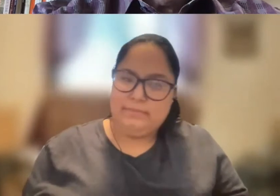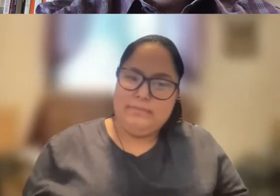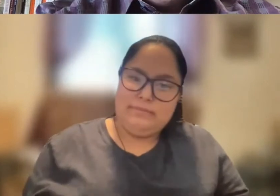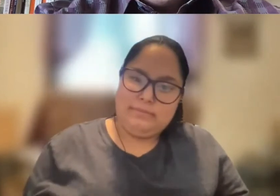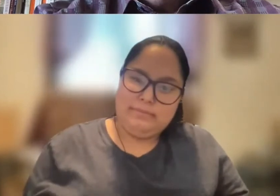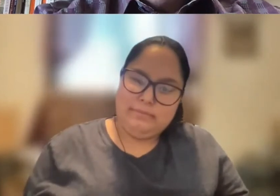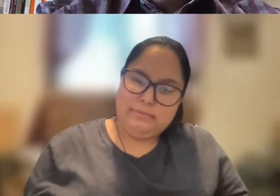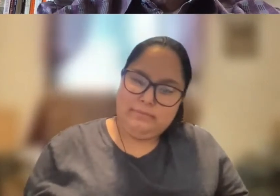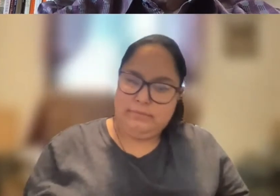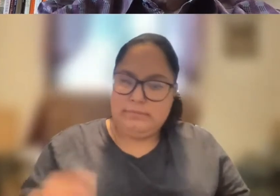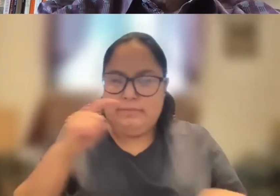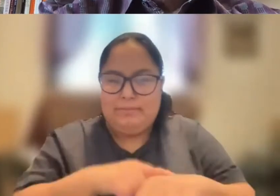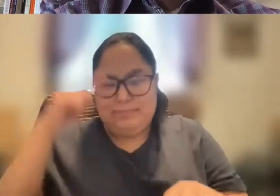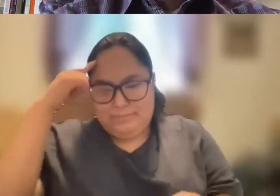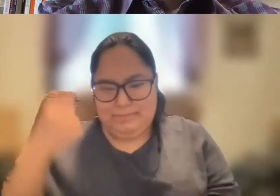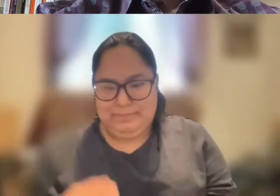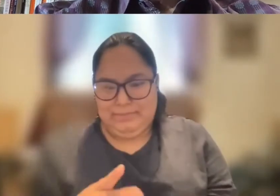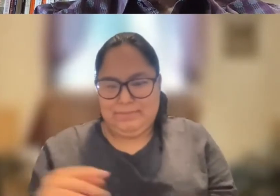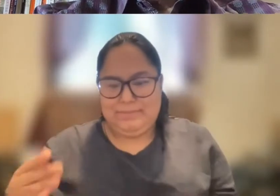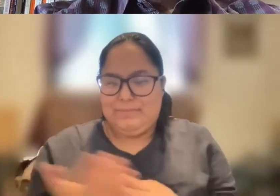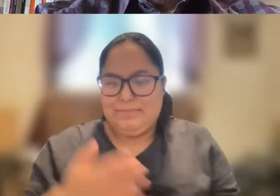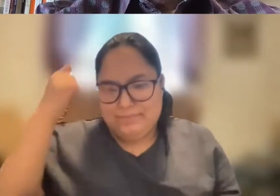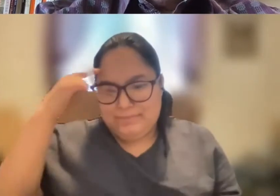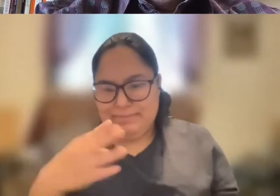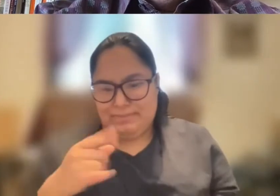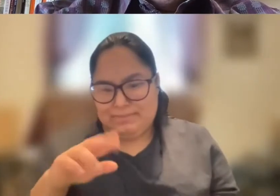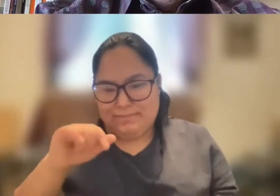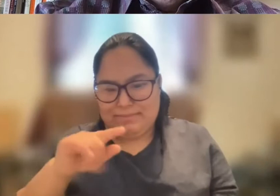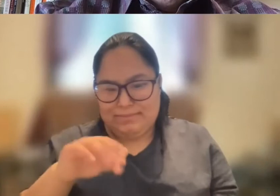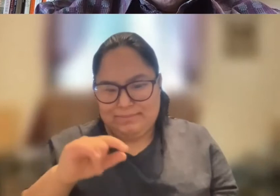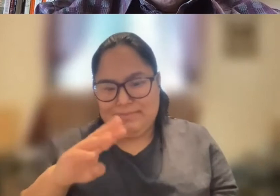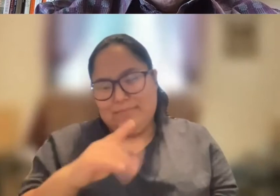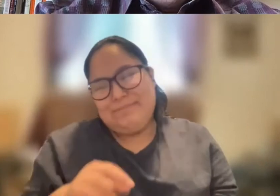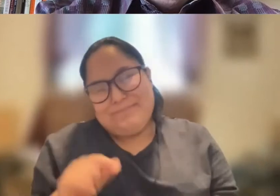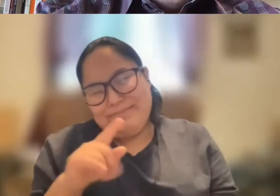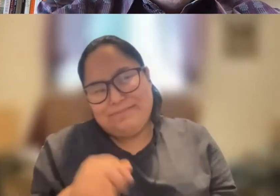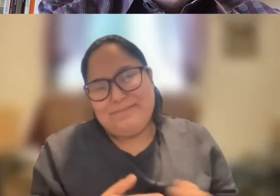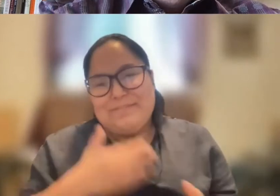He's Well, great. retirement is really about fighting over who really can clean the toilet better.